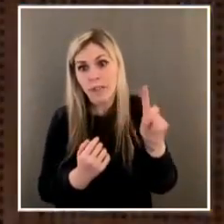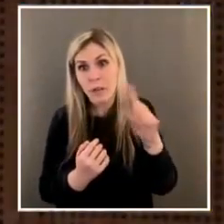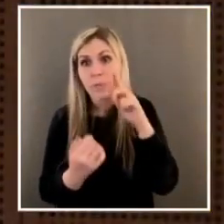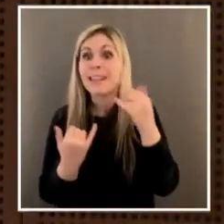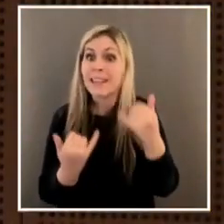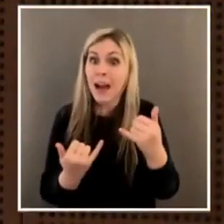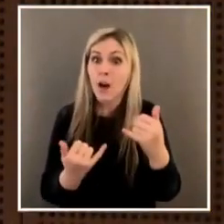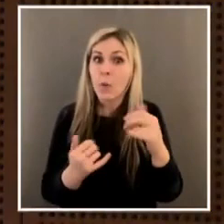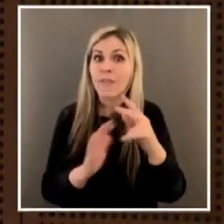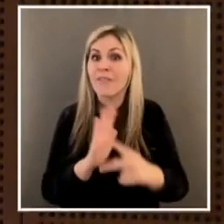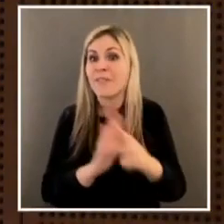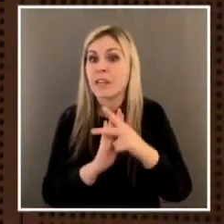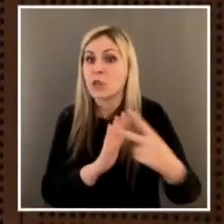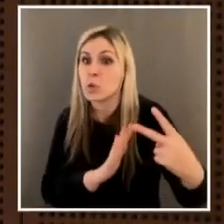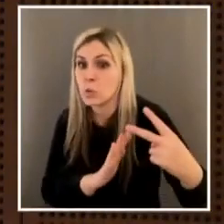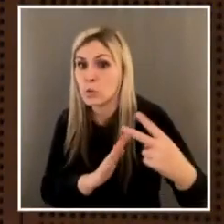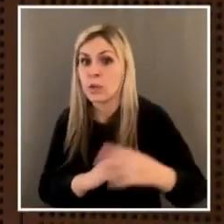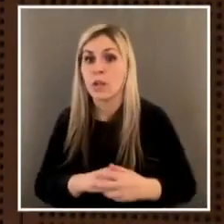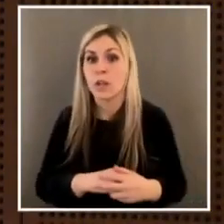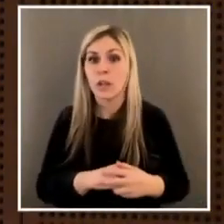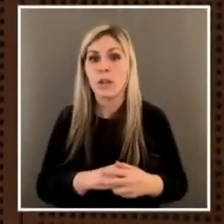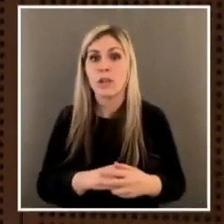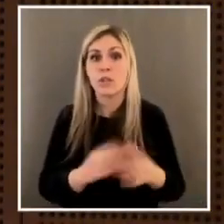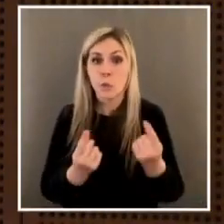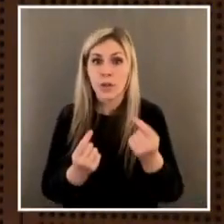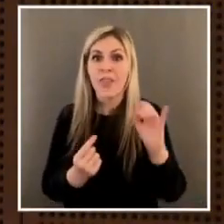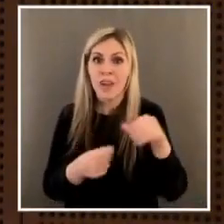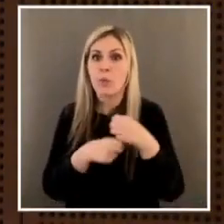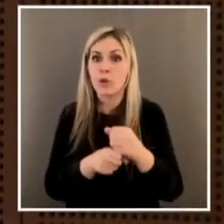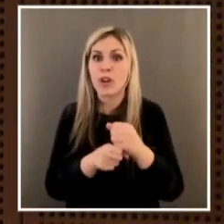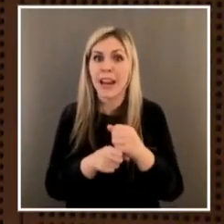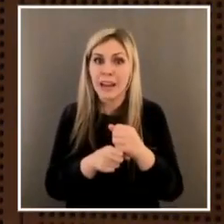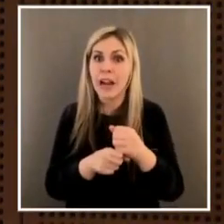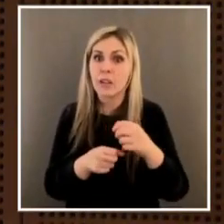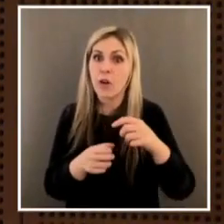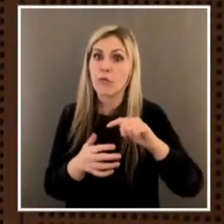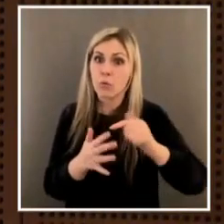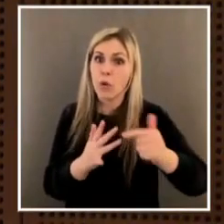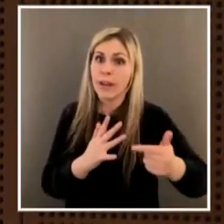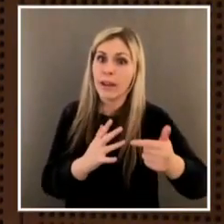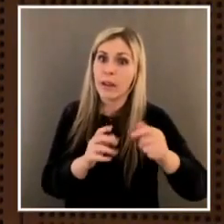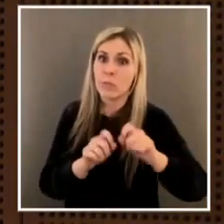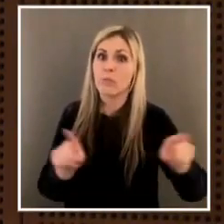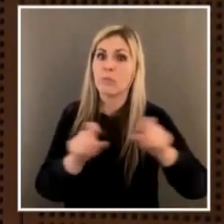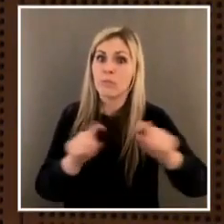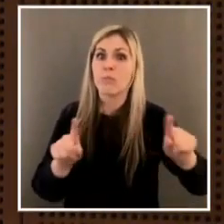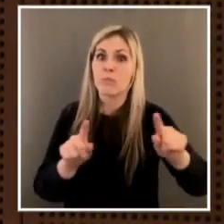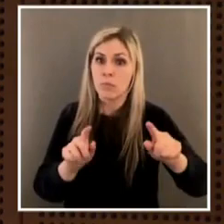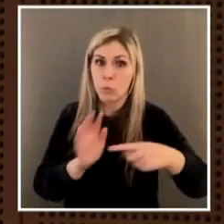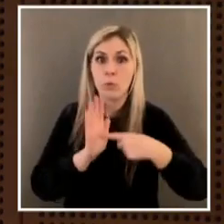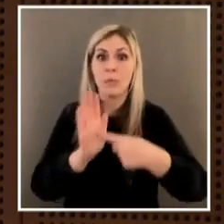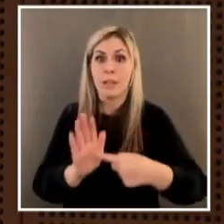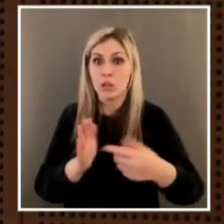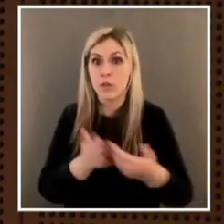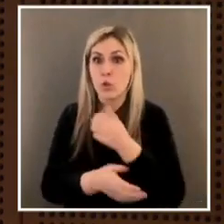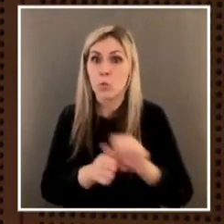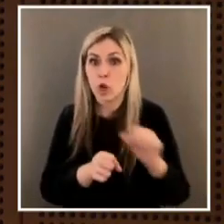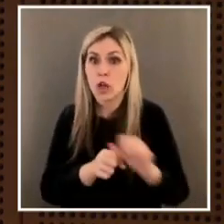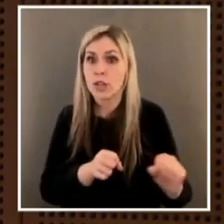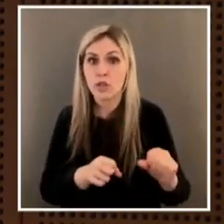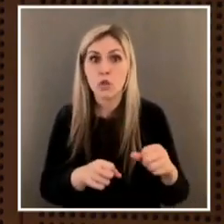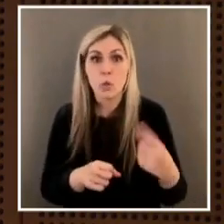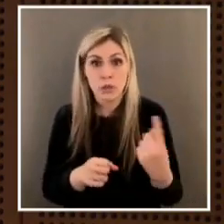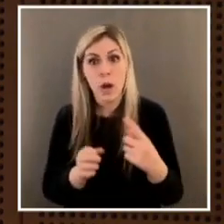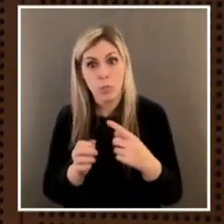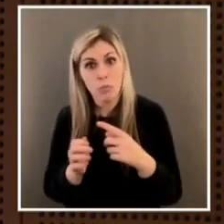two, which will have us creating rolling premieres of commissioned work so that a piece will be able to have